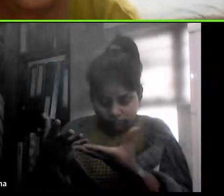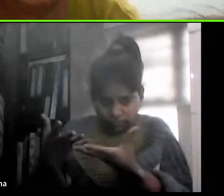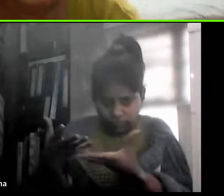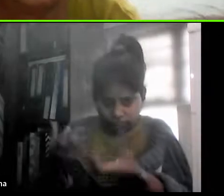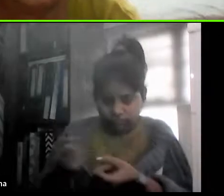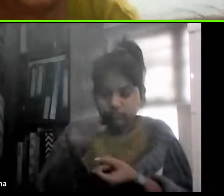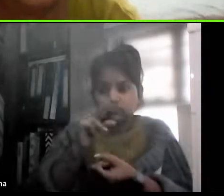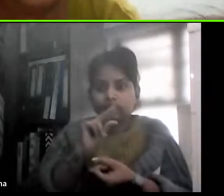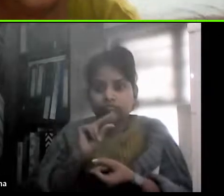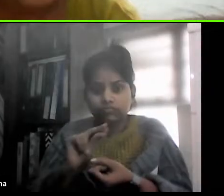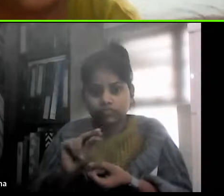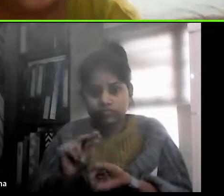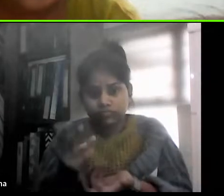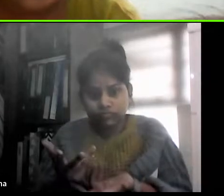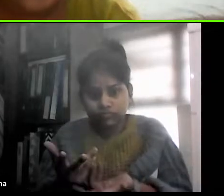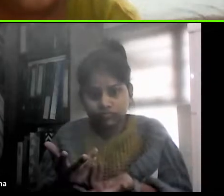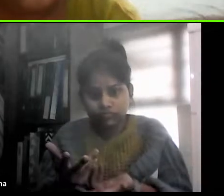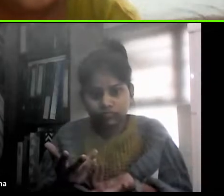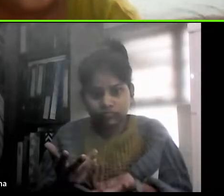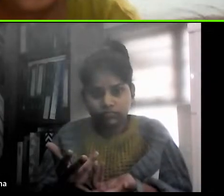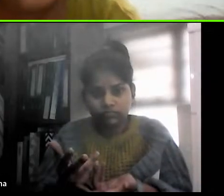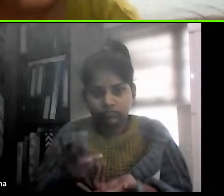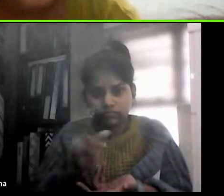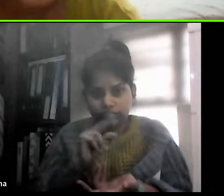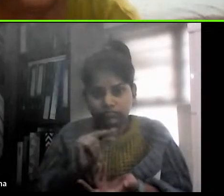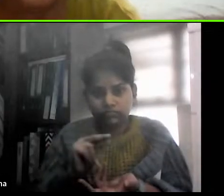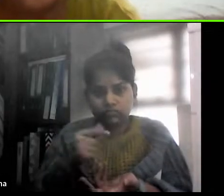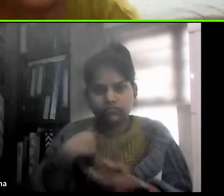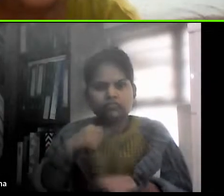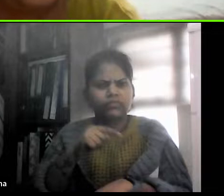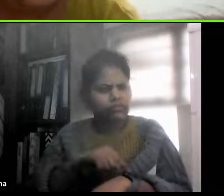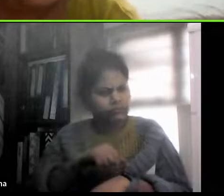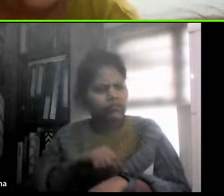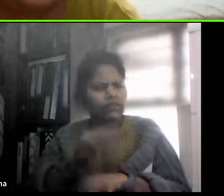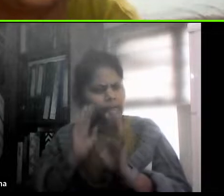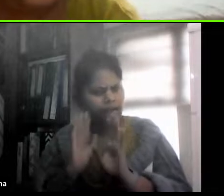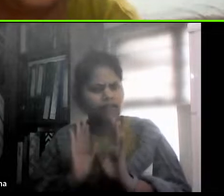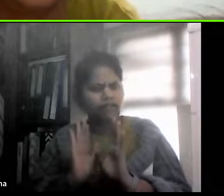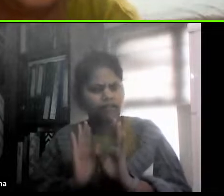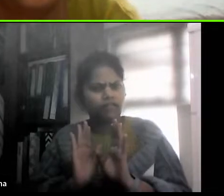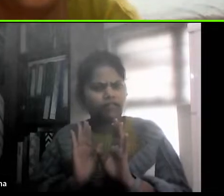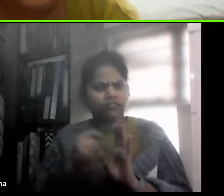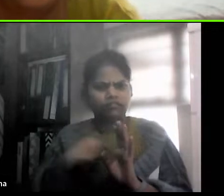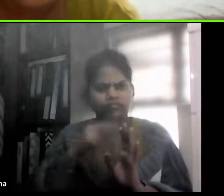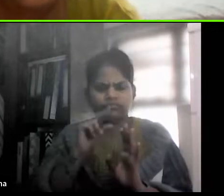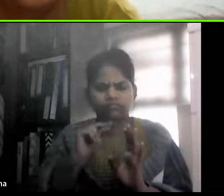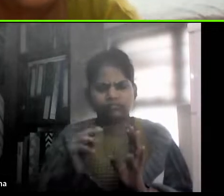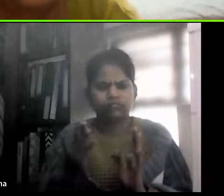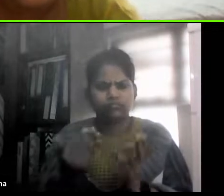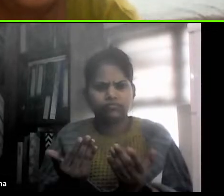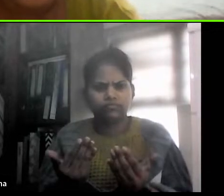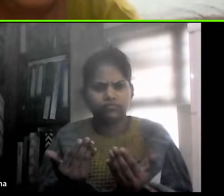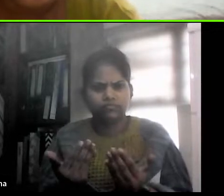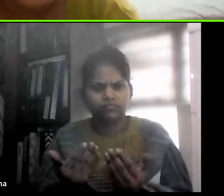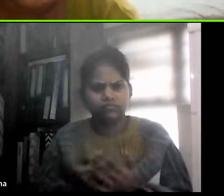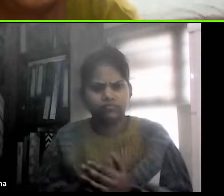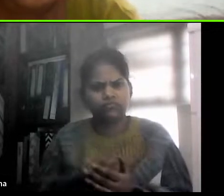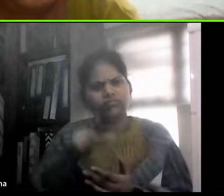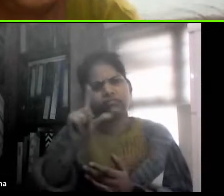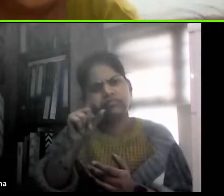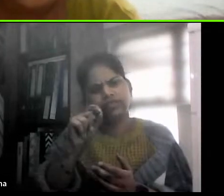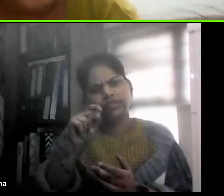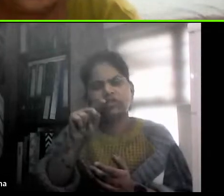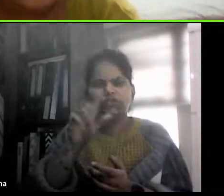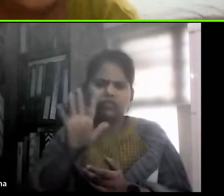speak out here in this session? We still have a little bit of time. So, we can take another 10-15